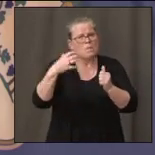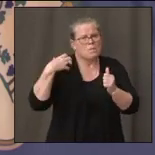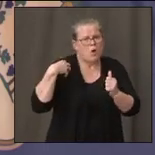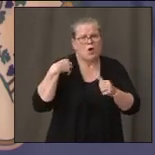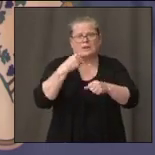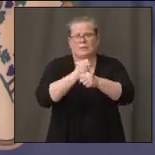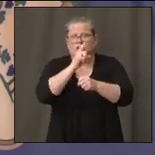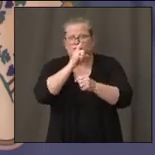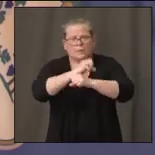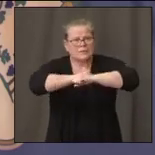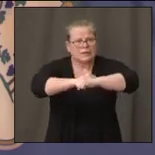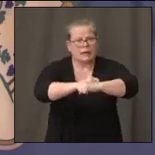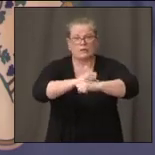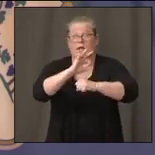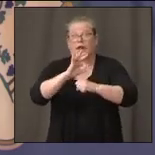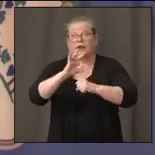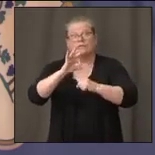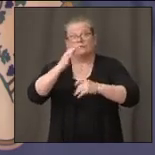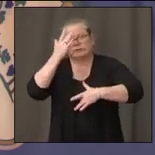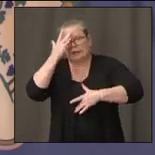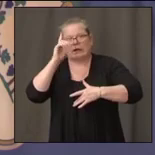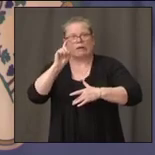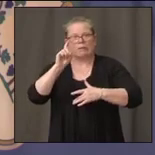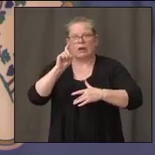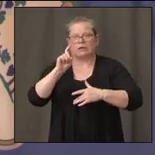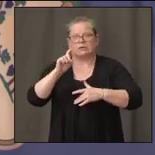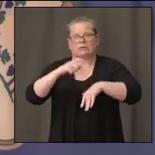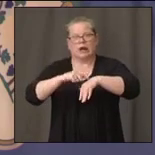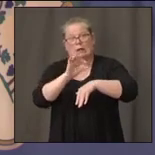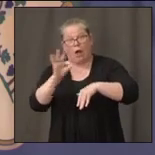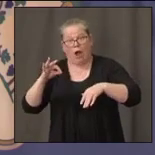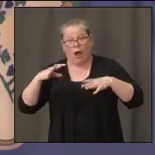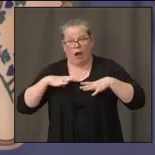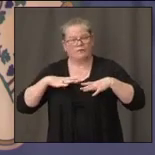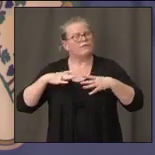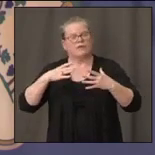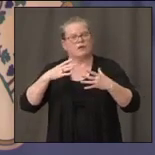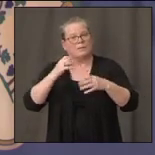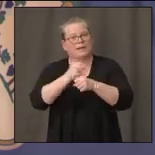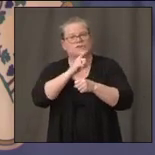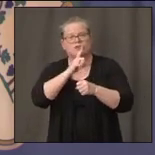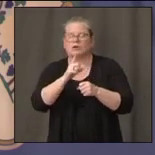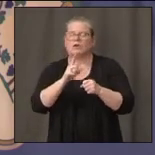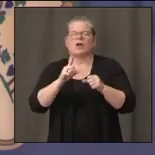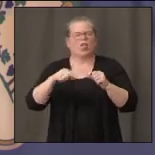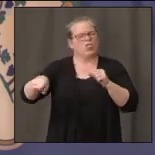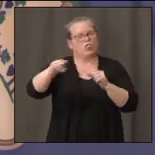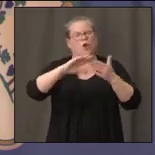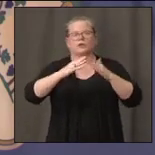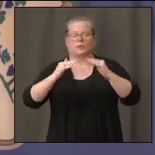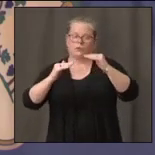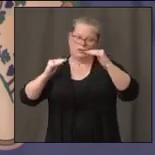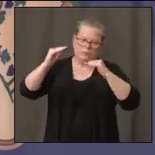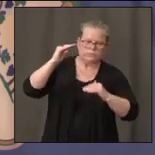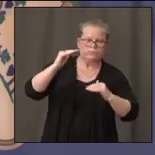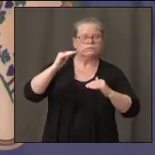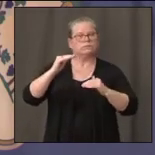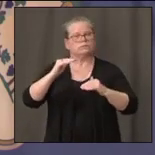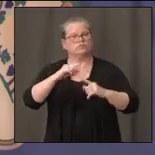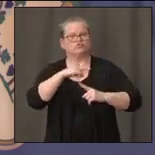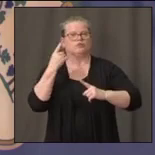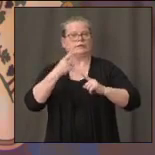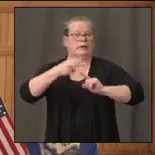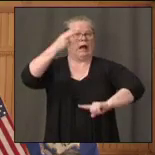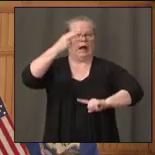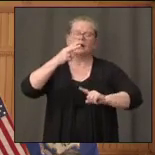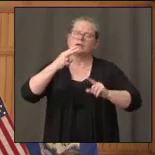take a time off. There's nothing more important than making sure those communities that are most at risk are tested. That's a priority for us.